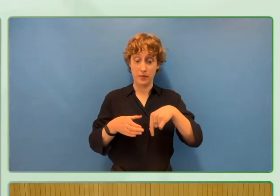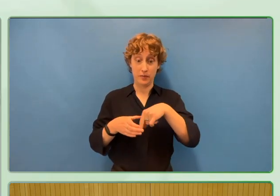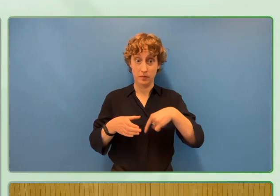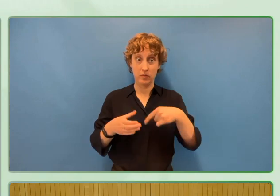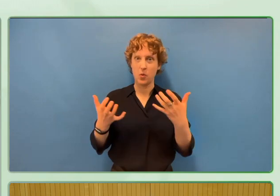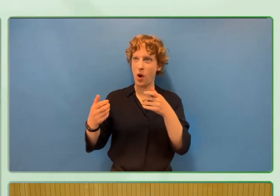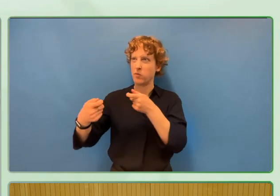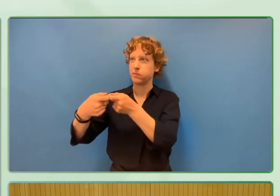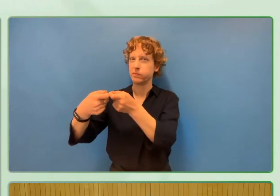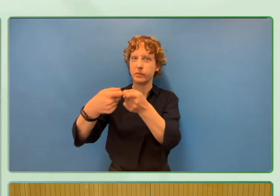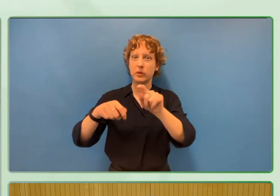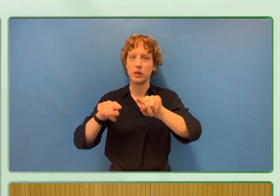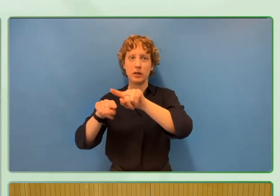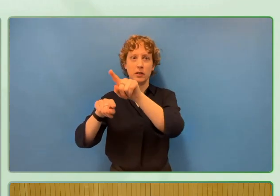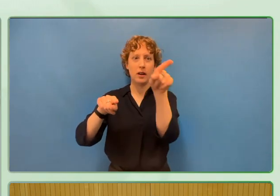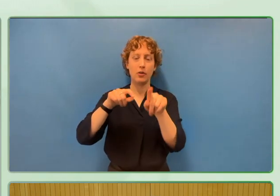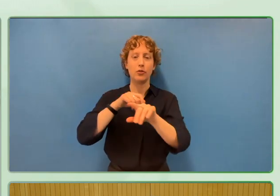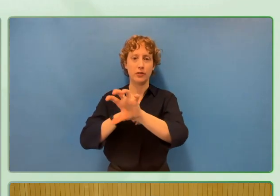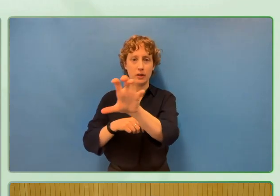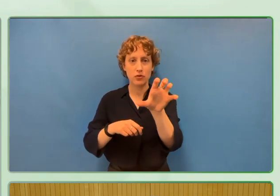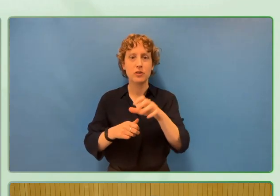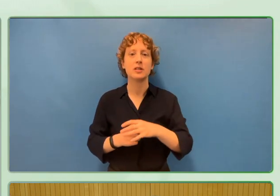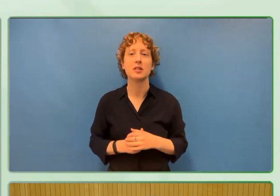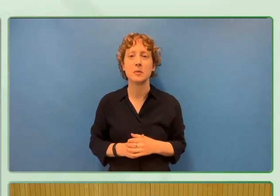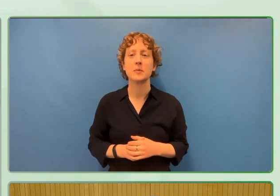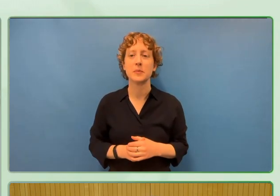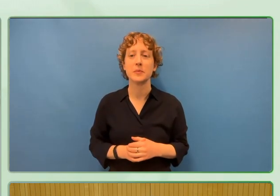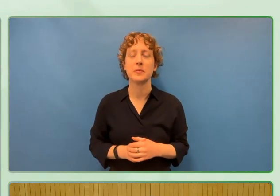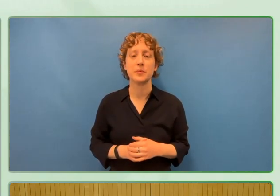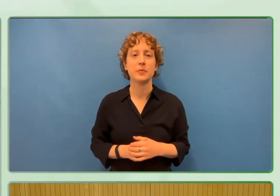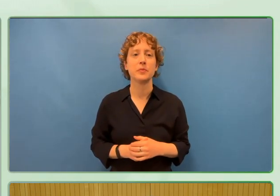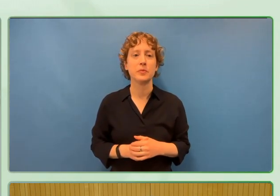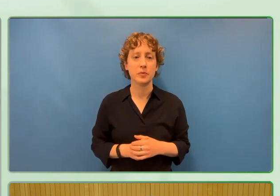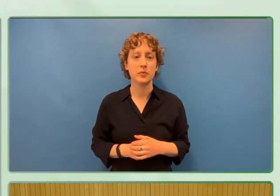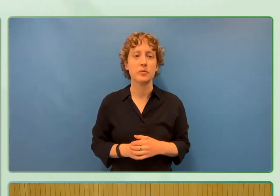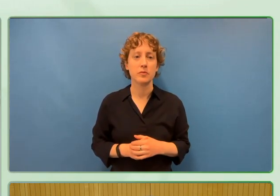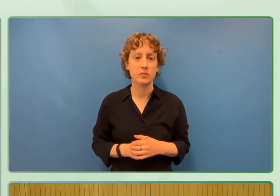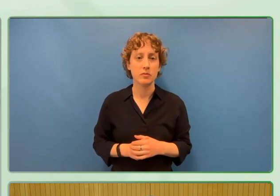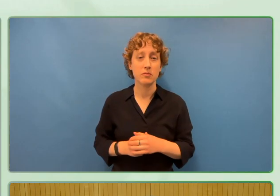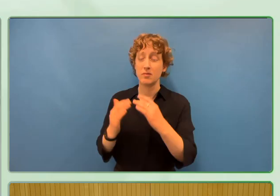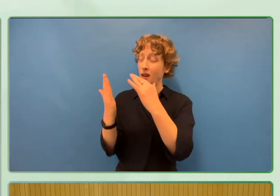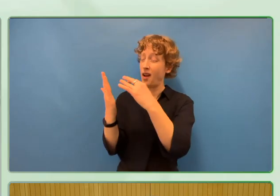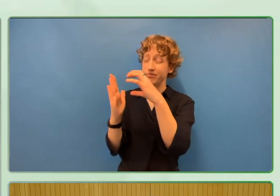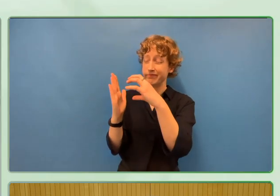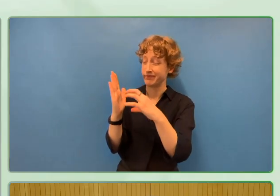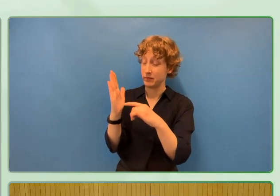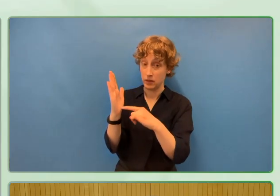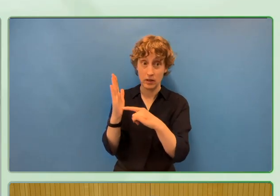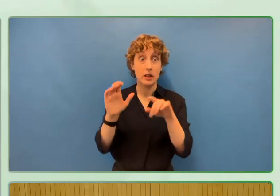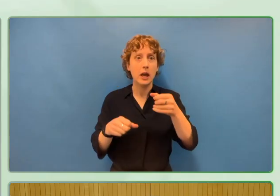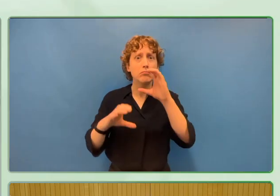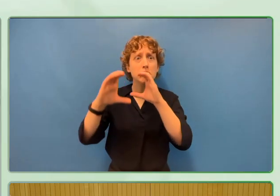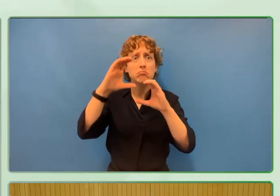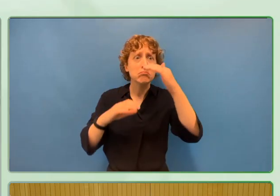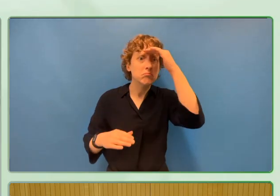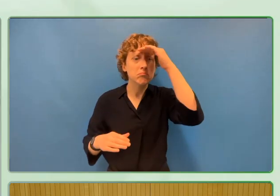Information about autism, and finally job search, but We are working with companies that offer jobs